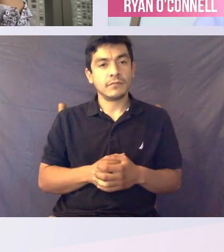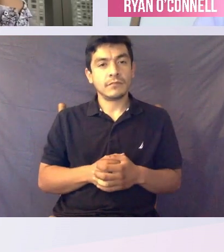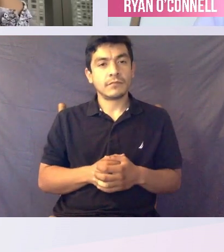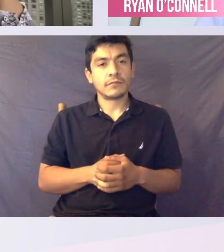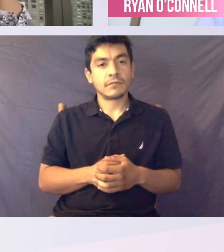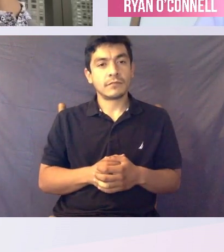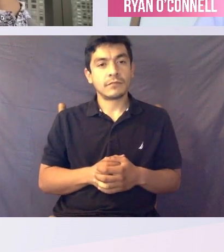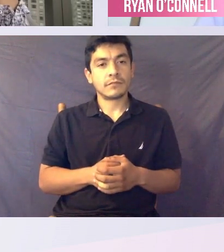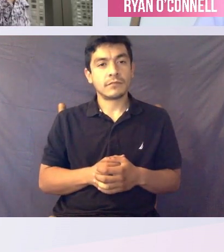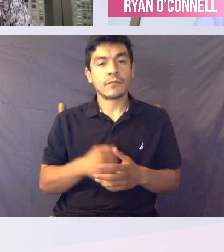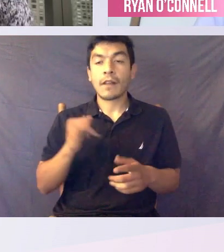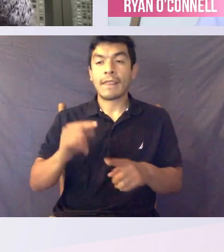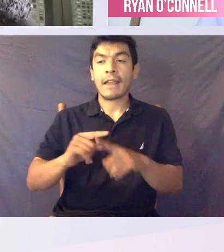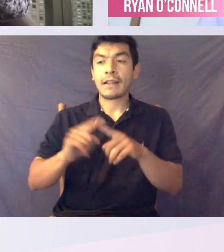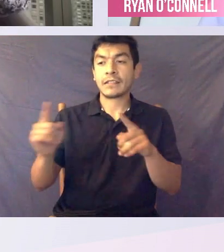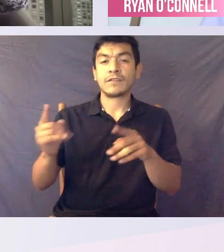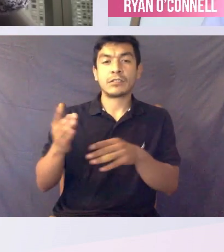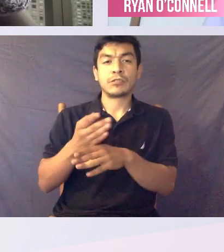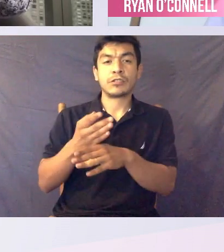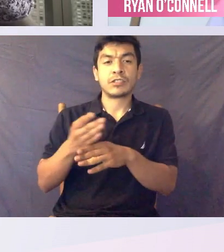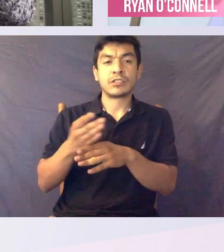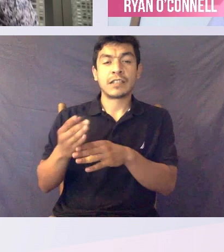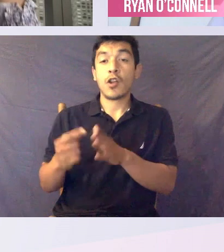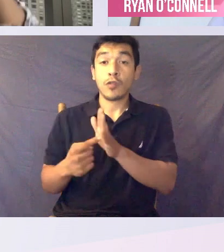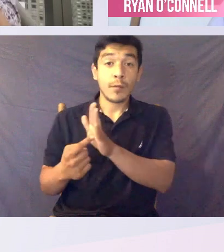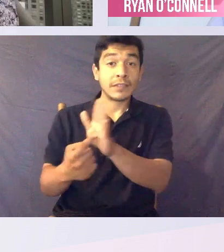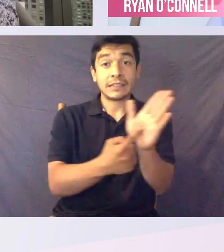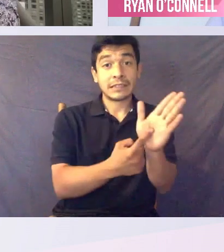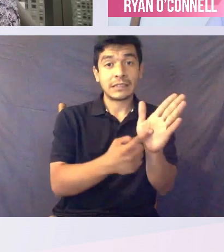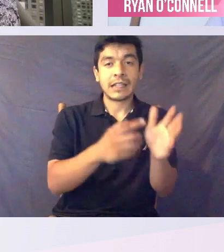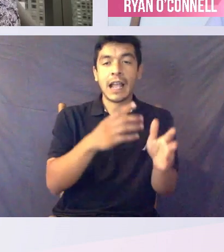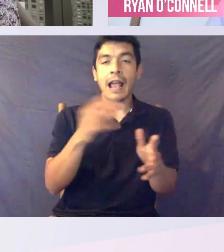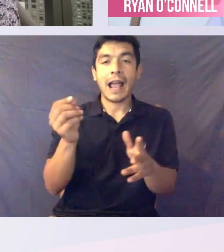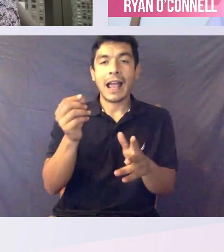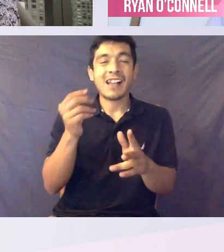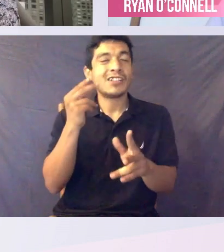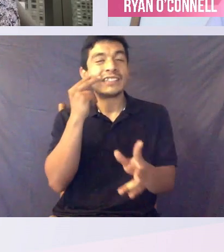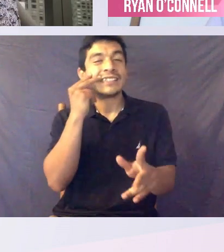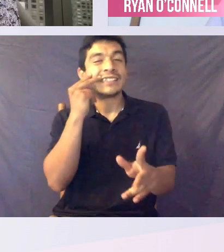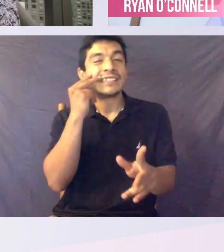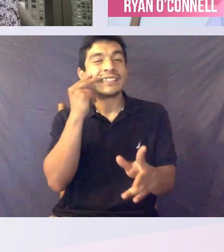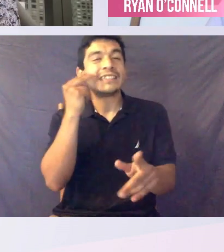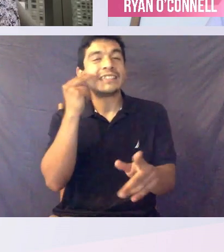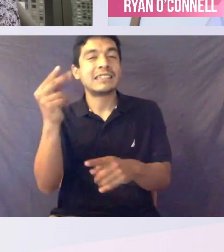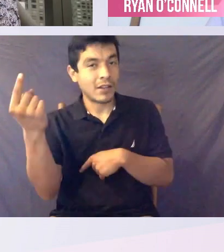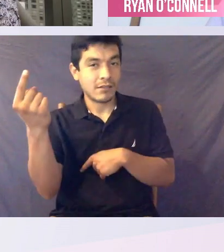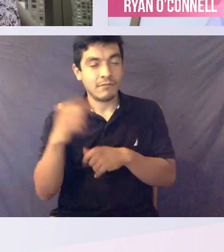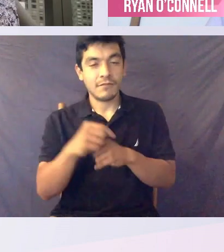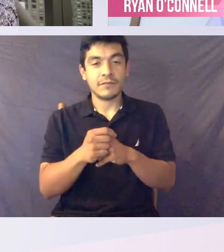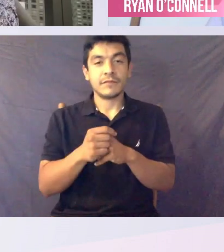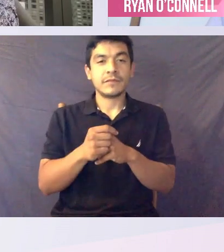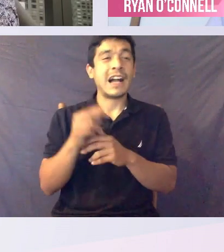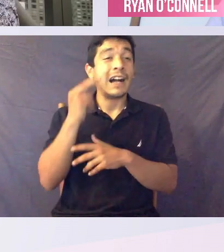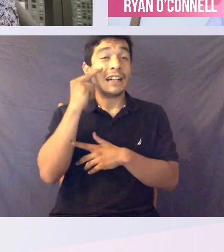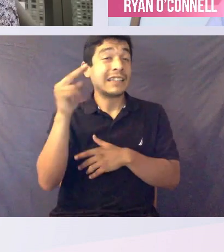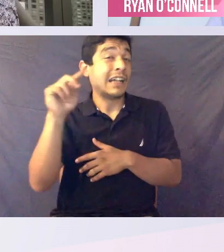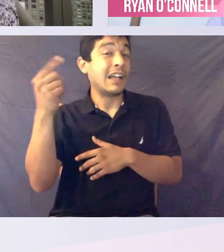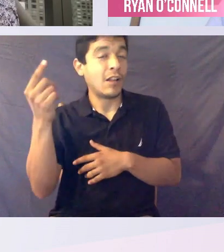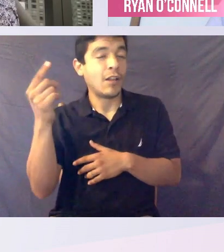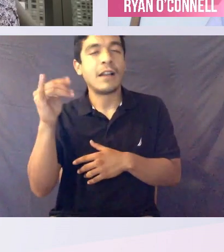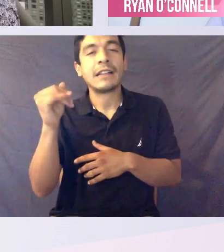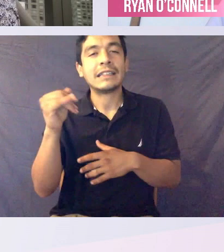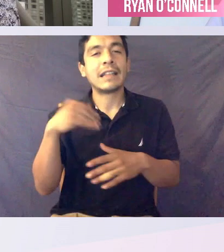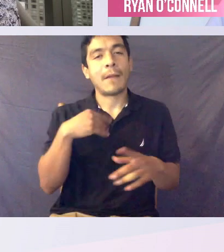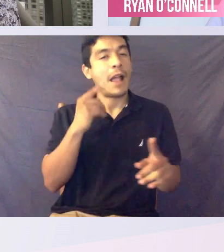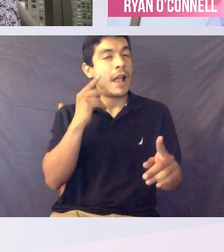Which is the difference between representation and visibility, right? Visibility, you know, in my point of view is like, look, yes, you